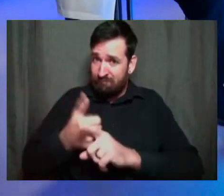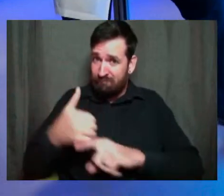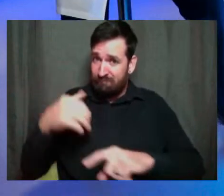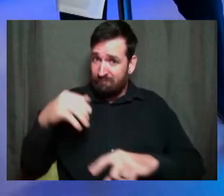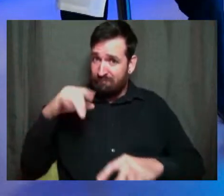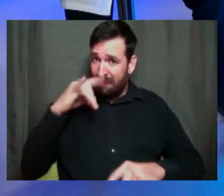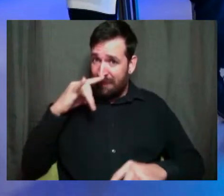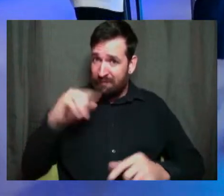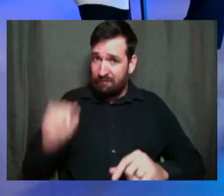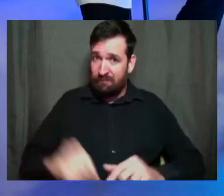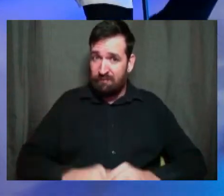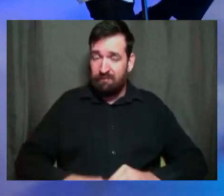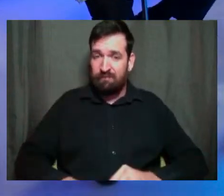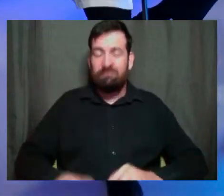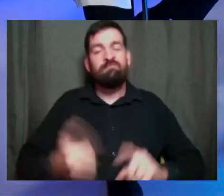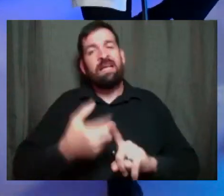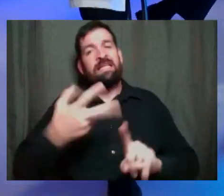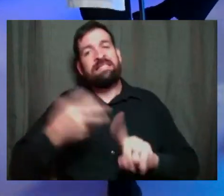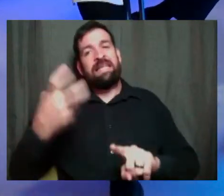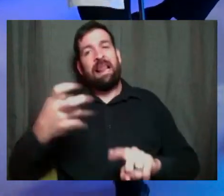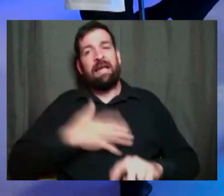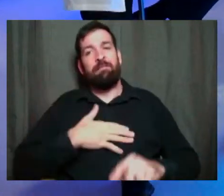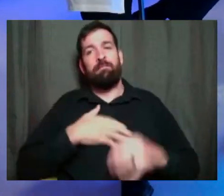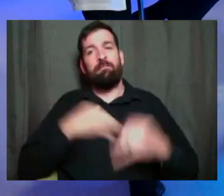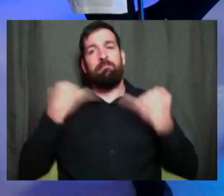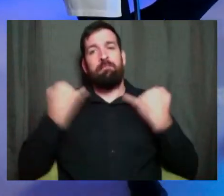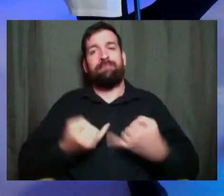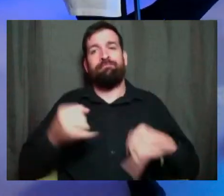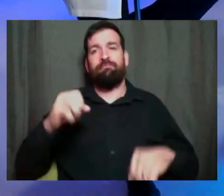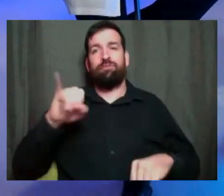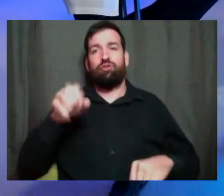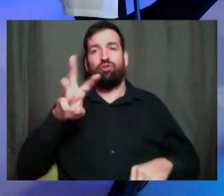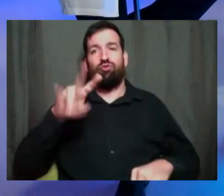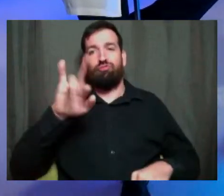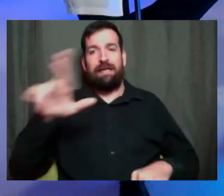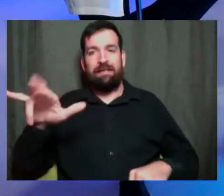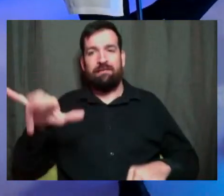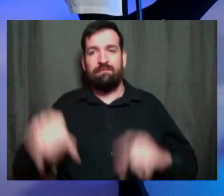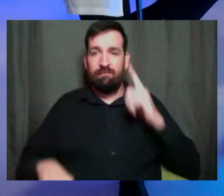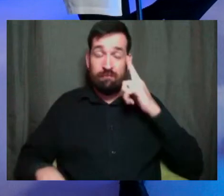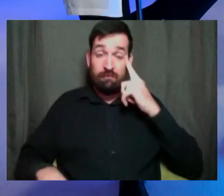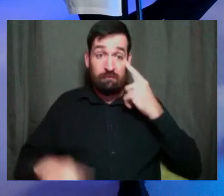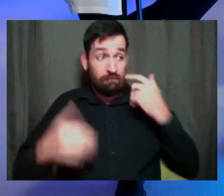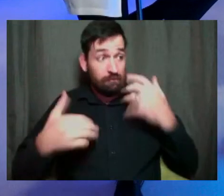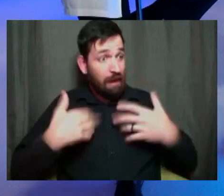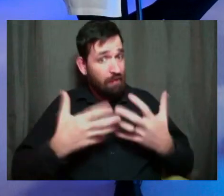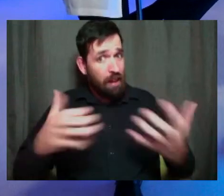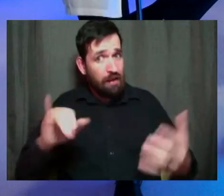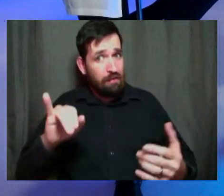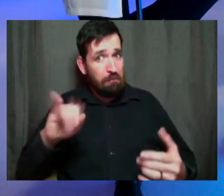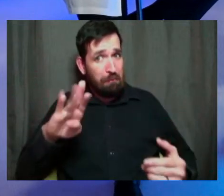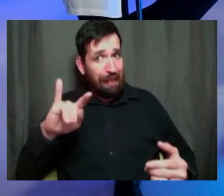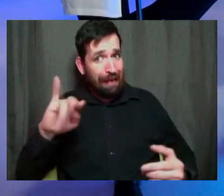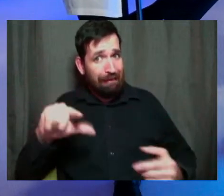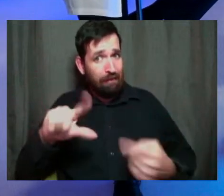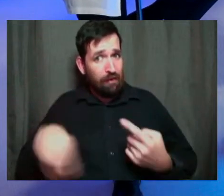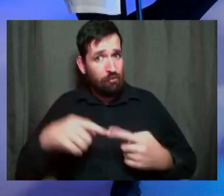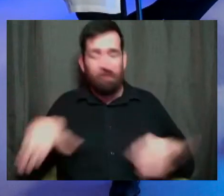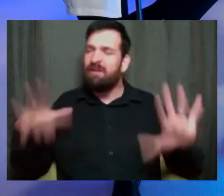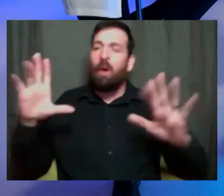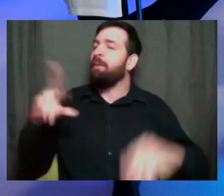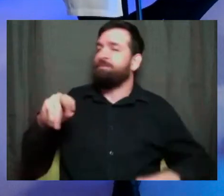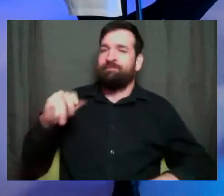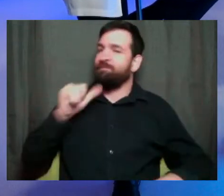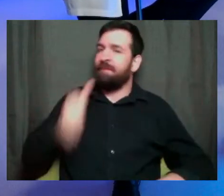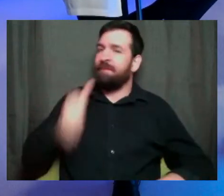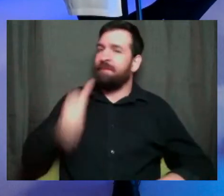right. Yeah, she's stealing my jewelry. Did Bye, you guys. Thanks. Did you have a lot of bling? when you grew up? I didn't. I'm not a blinger. I'm not. But She's is.